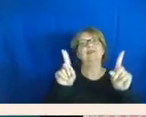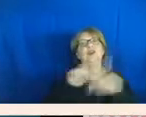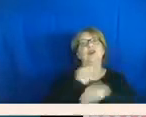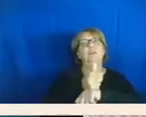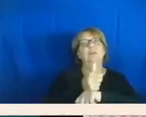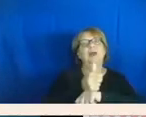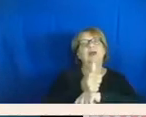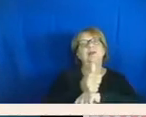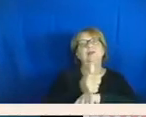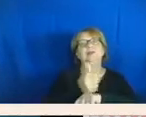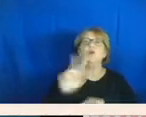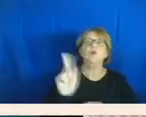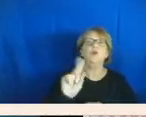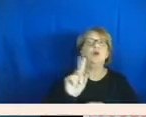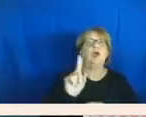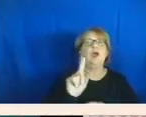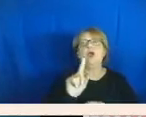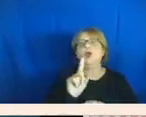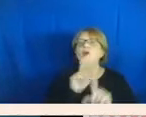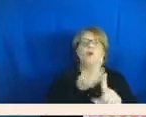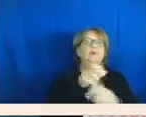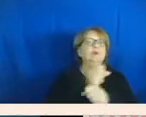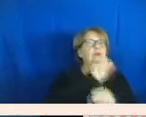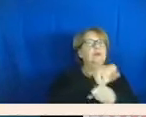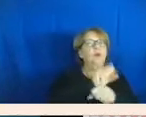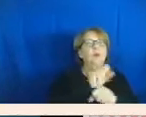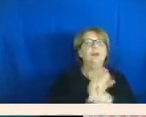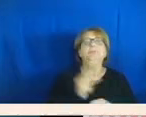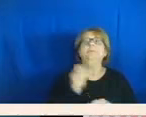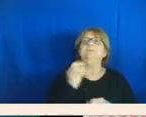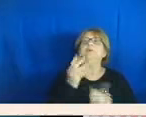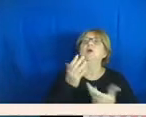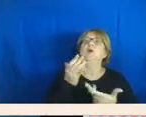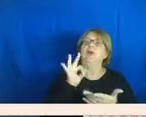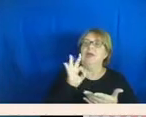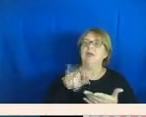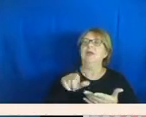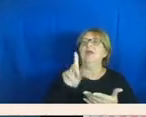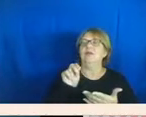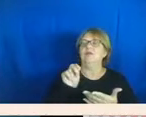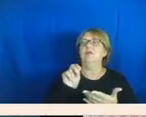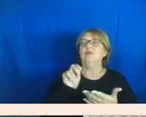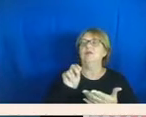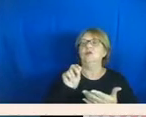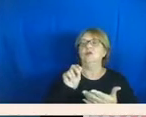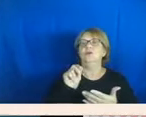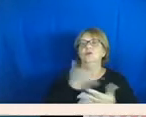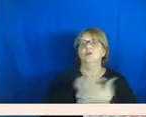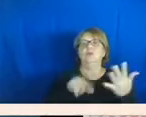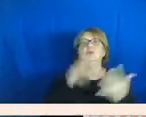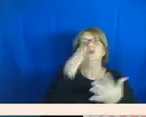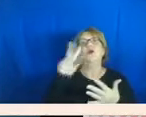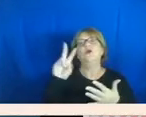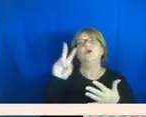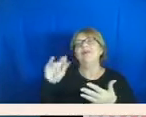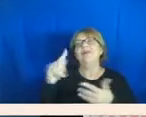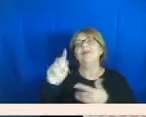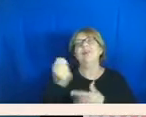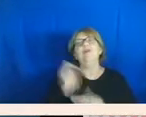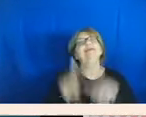you're going to seek employment. So if you do these, know that the Vantage is just a little bit different than the FICO. So